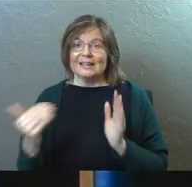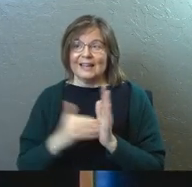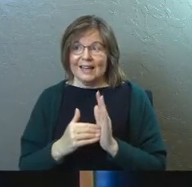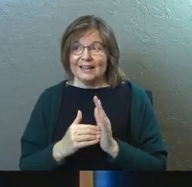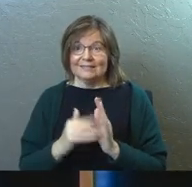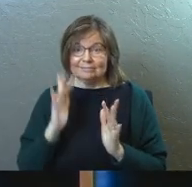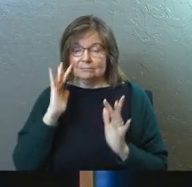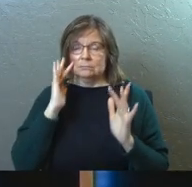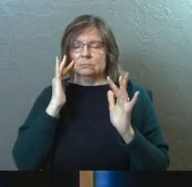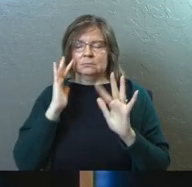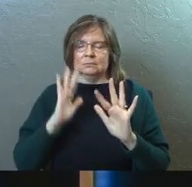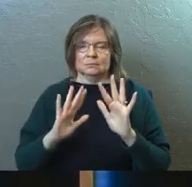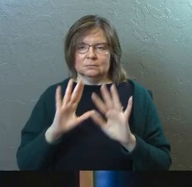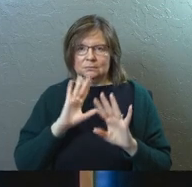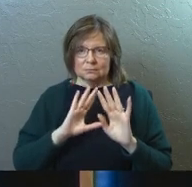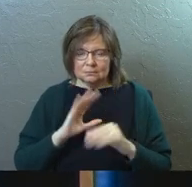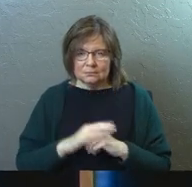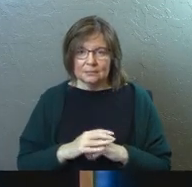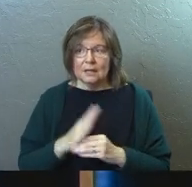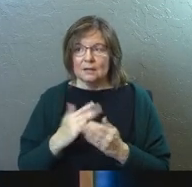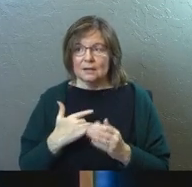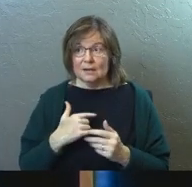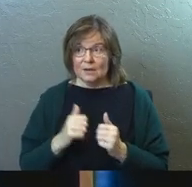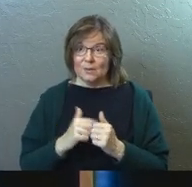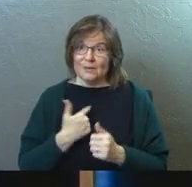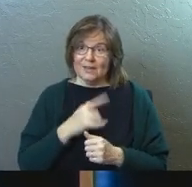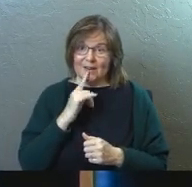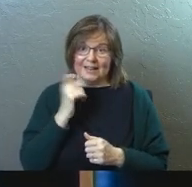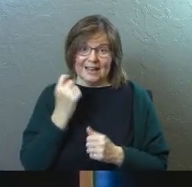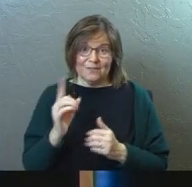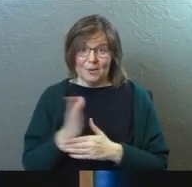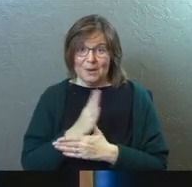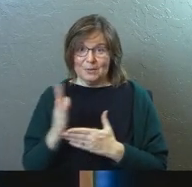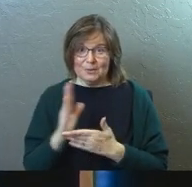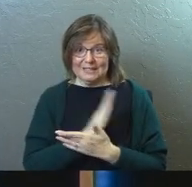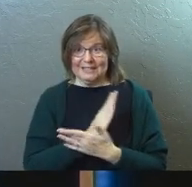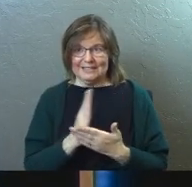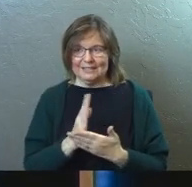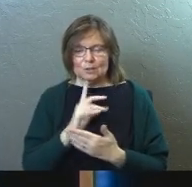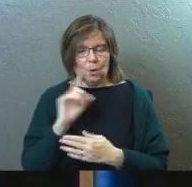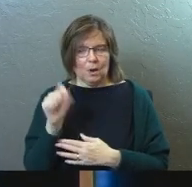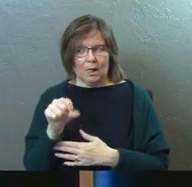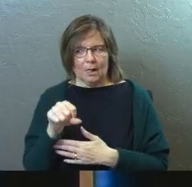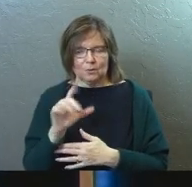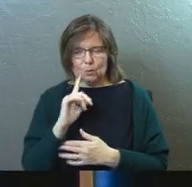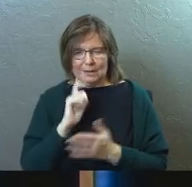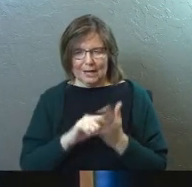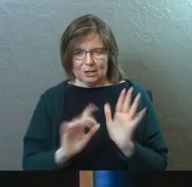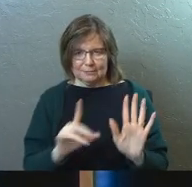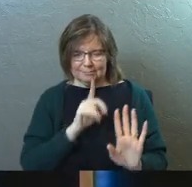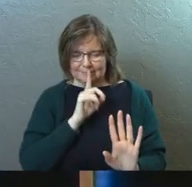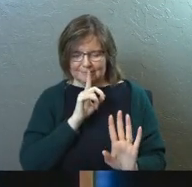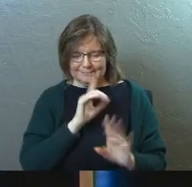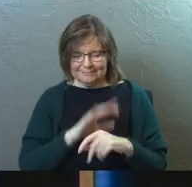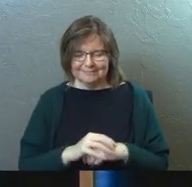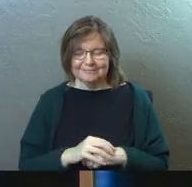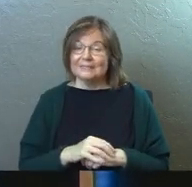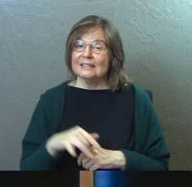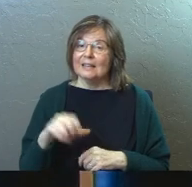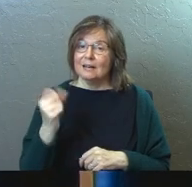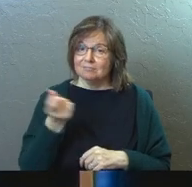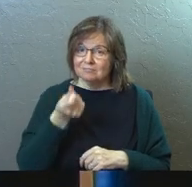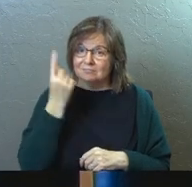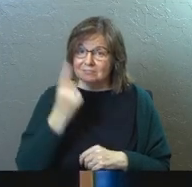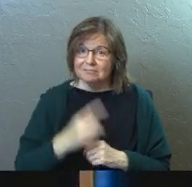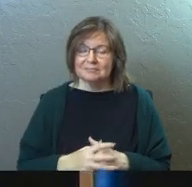again. Yes? And some of you are like, and with ours, everywhere in between. Don't shake your heads. Don't acknowledge it. But yeah,